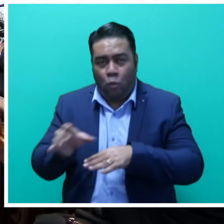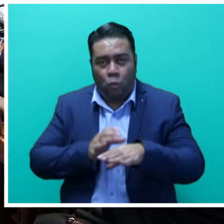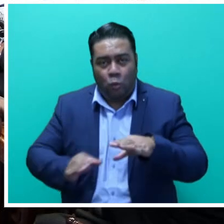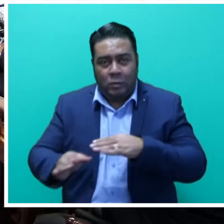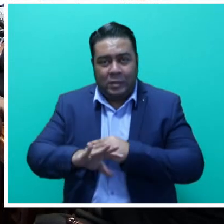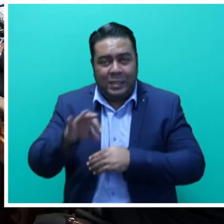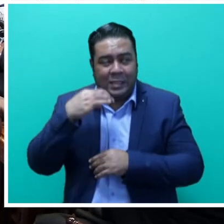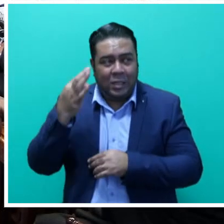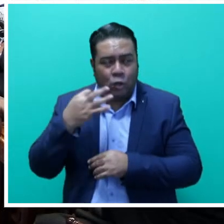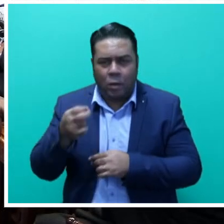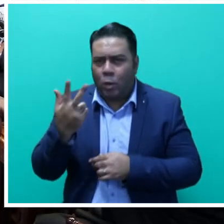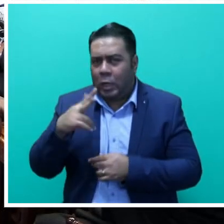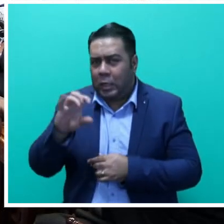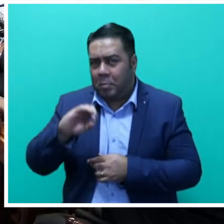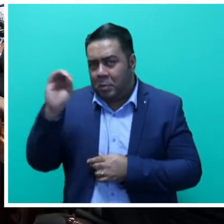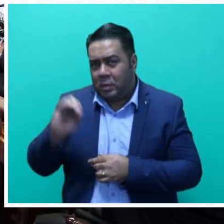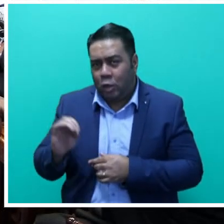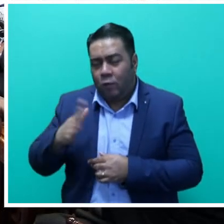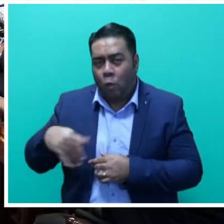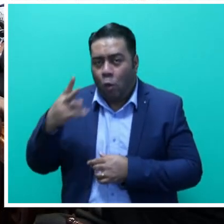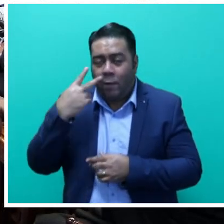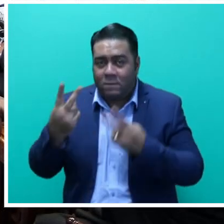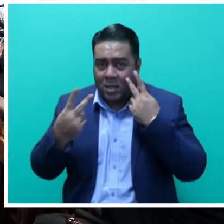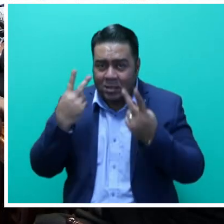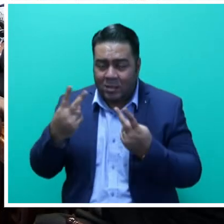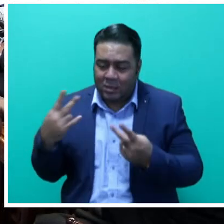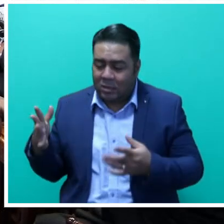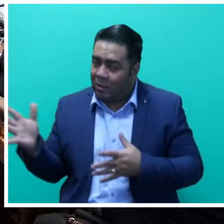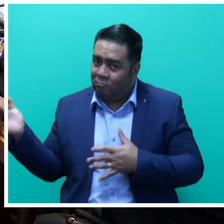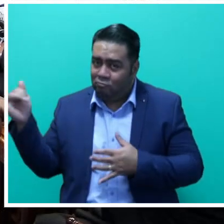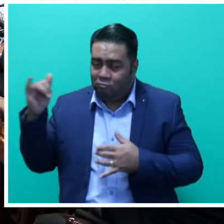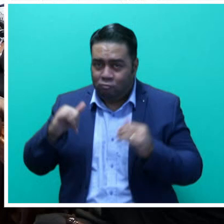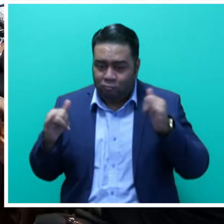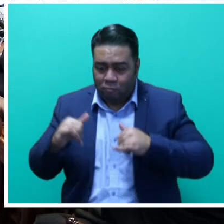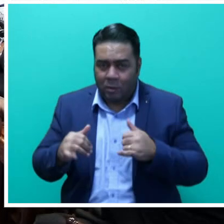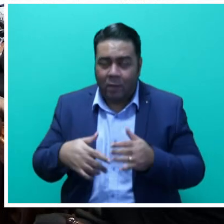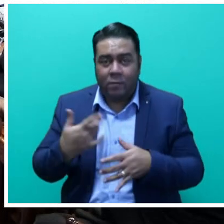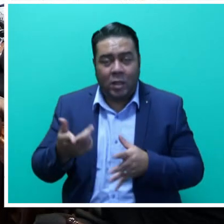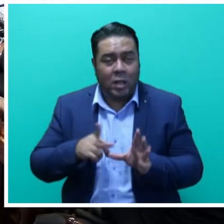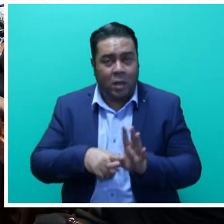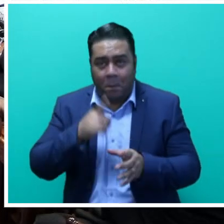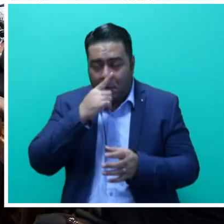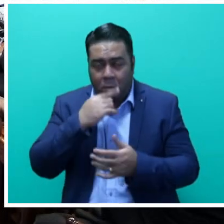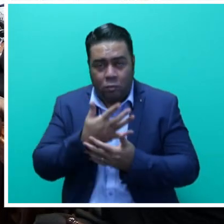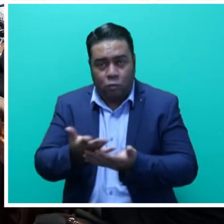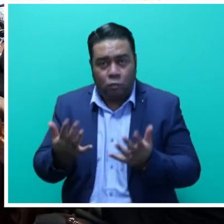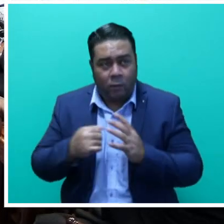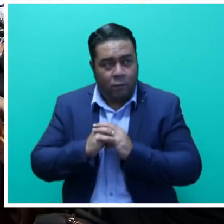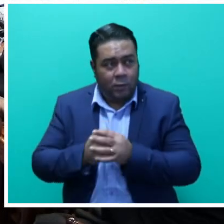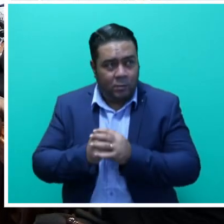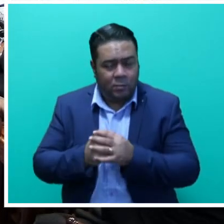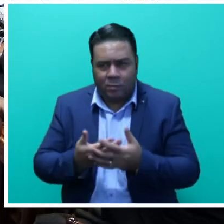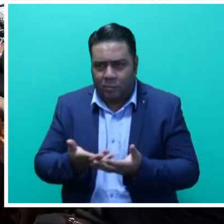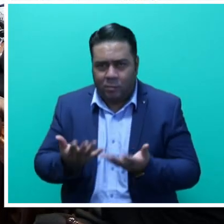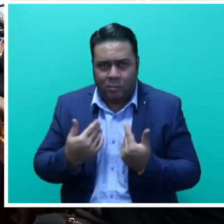about 80% of all visitors, a trend that was there pre-COVID and is here